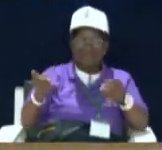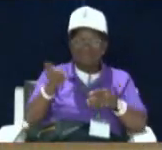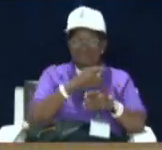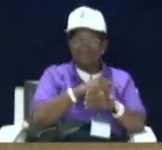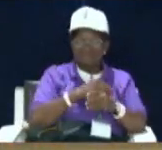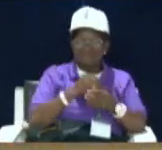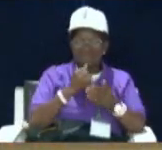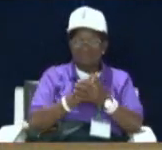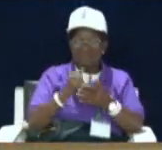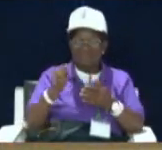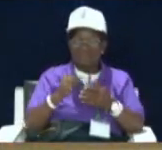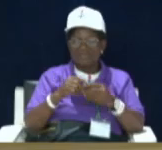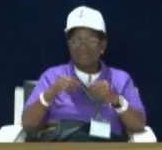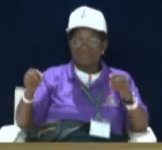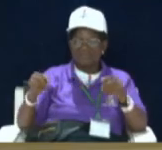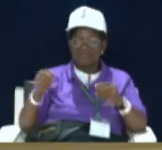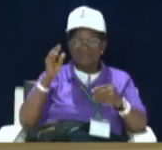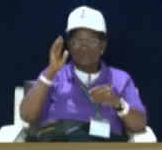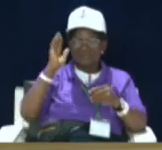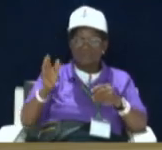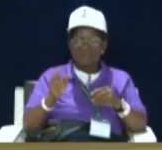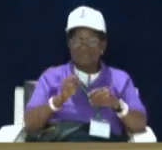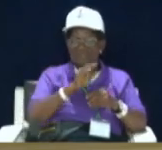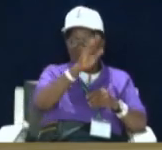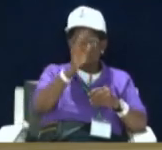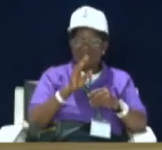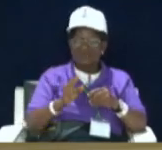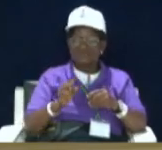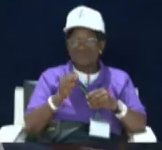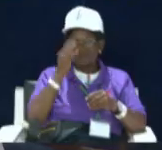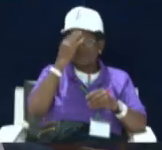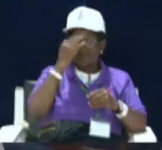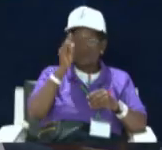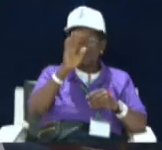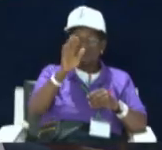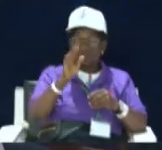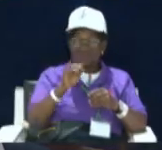The enemy will never discover your secret.